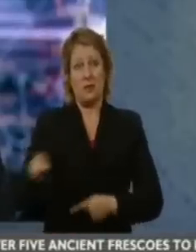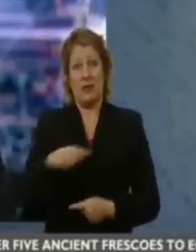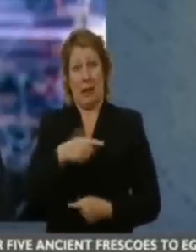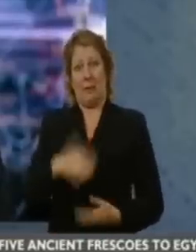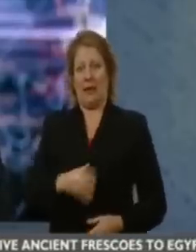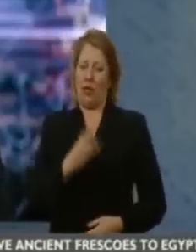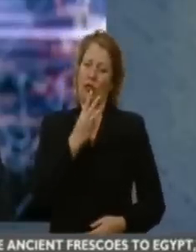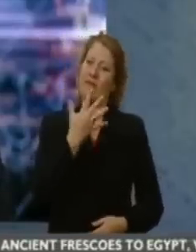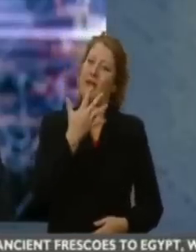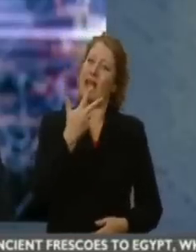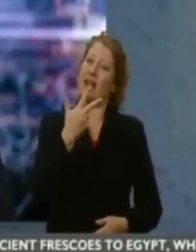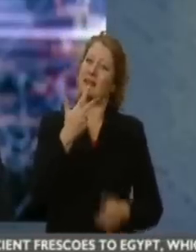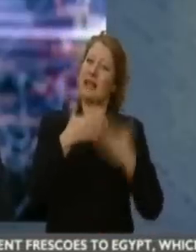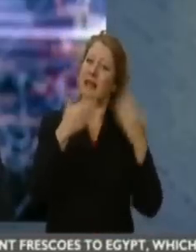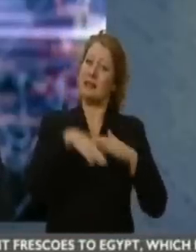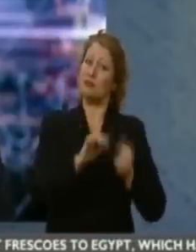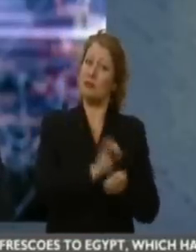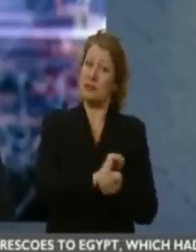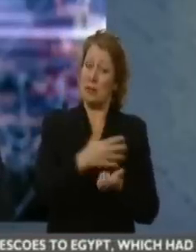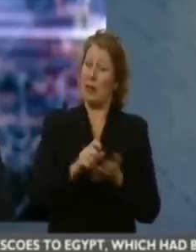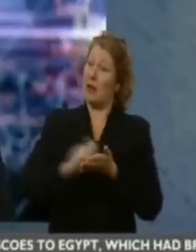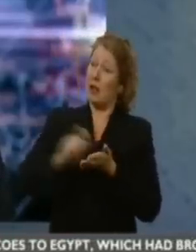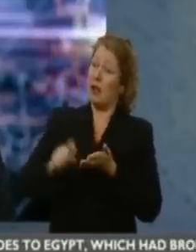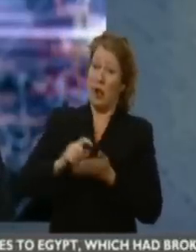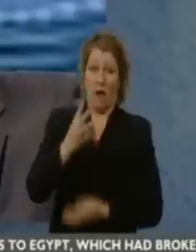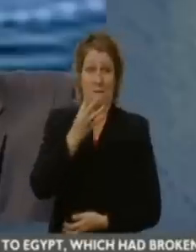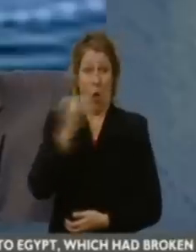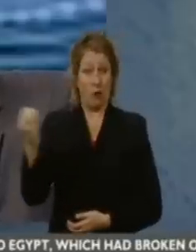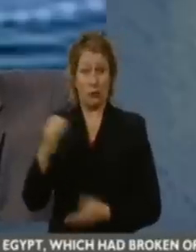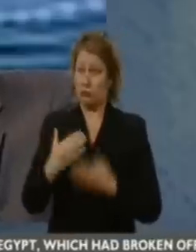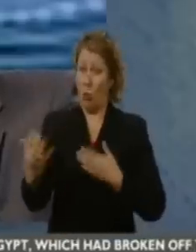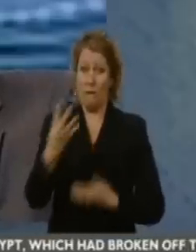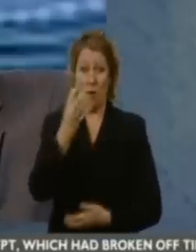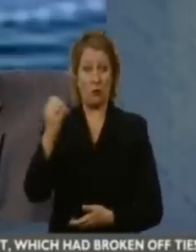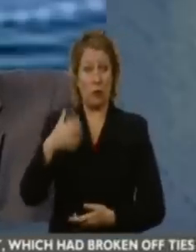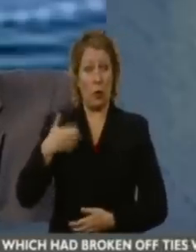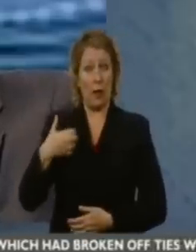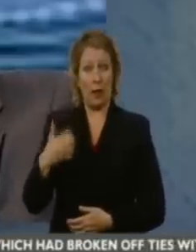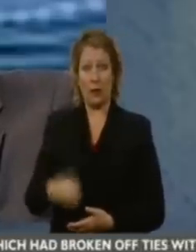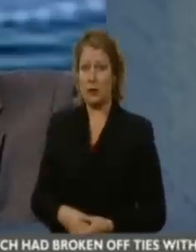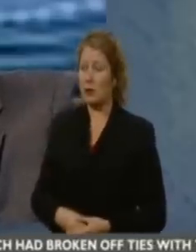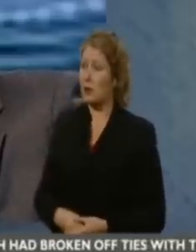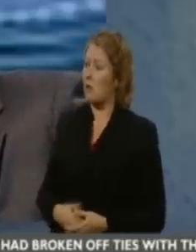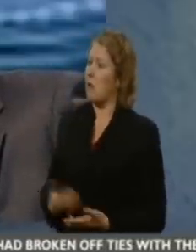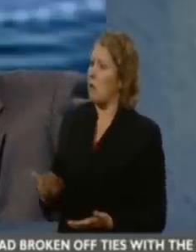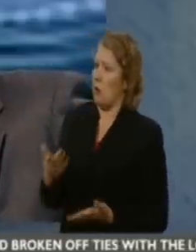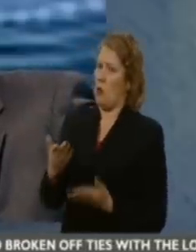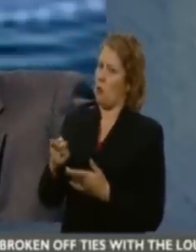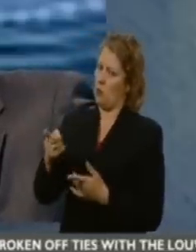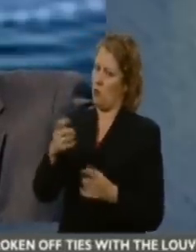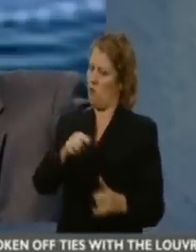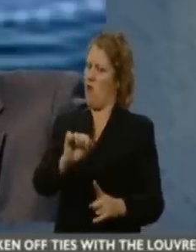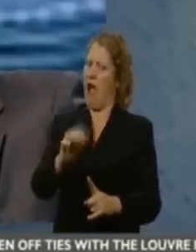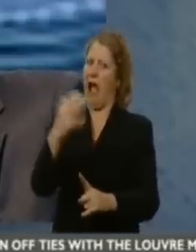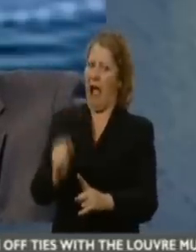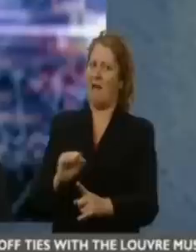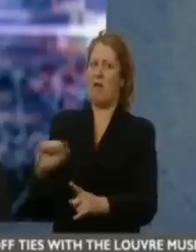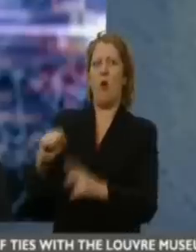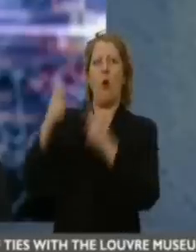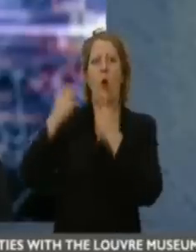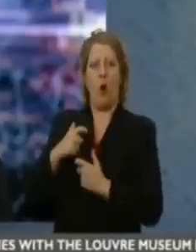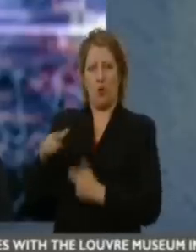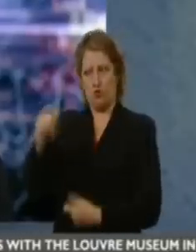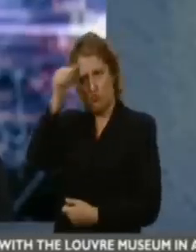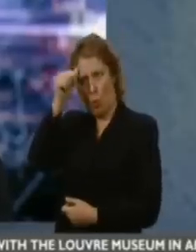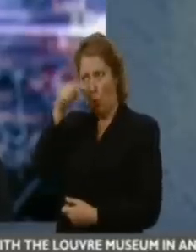prison and wrote more than 400 complaints. And through his lawyer, you knew he was in dire straits. You knew the situation for him was